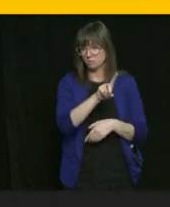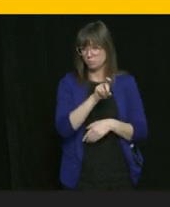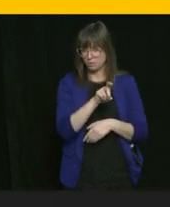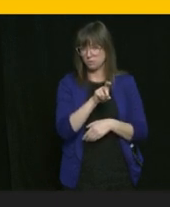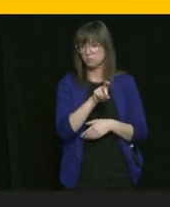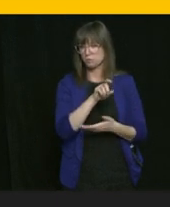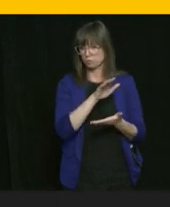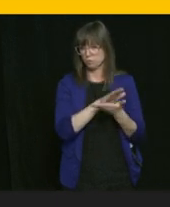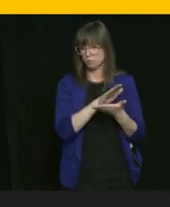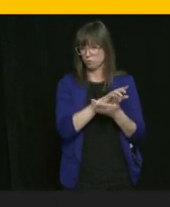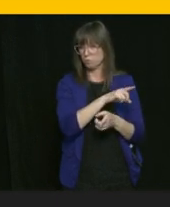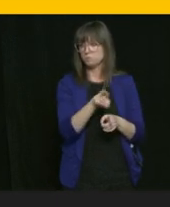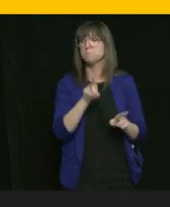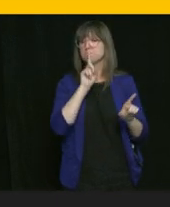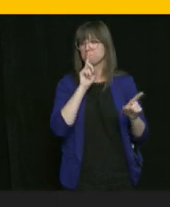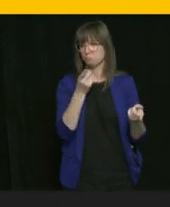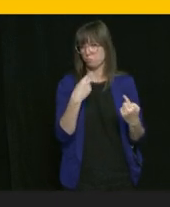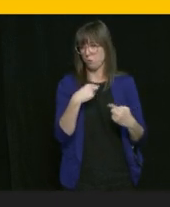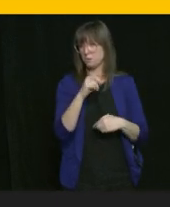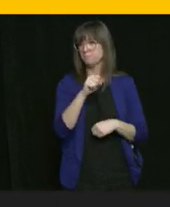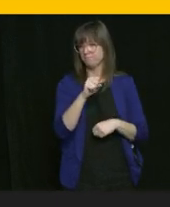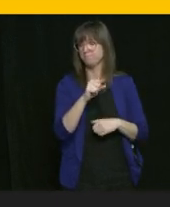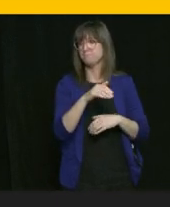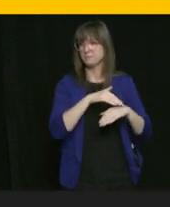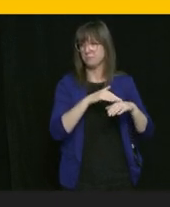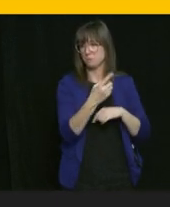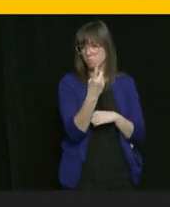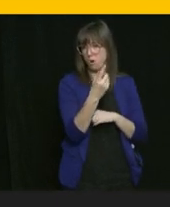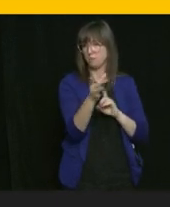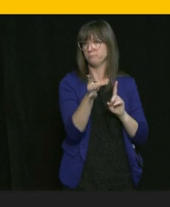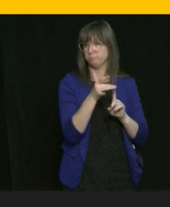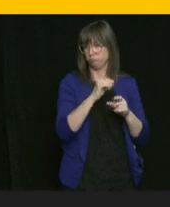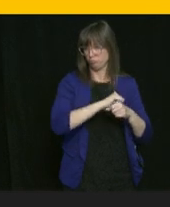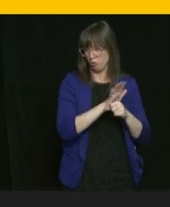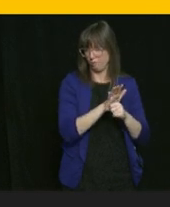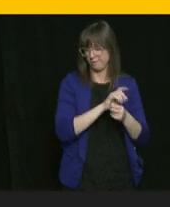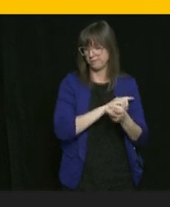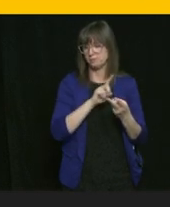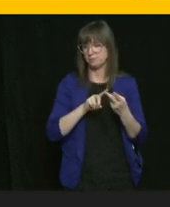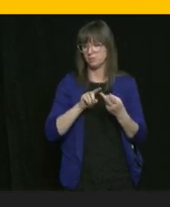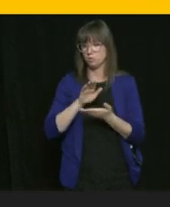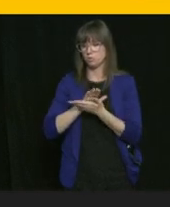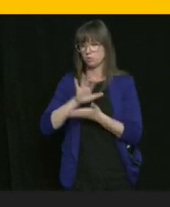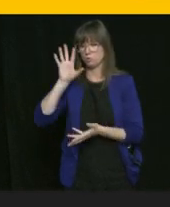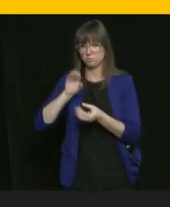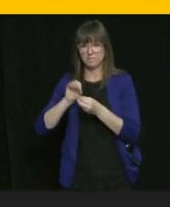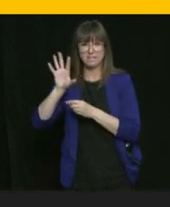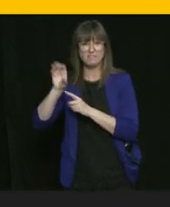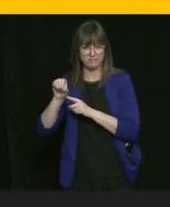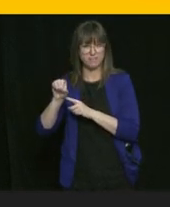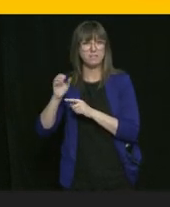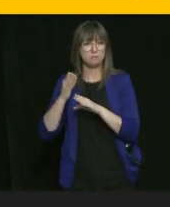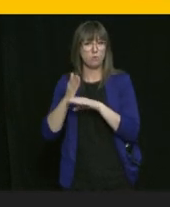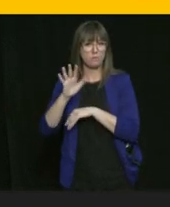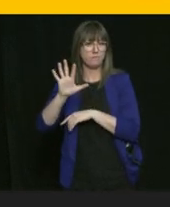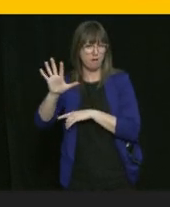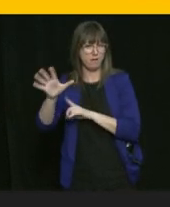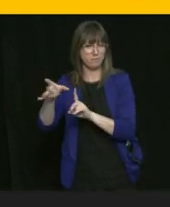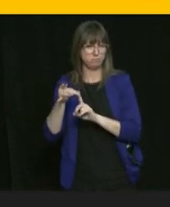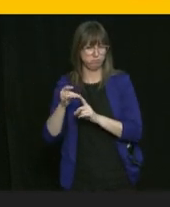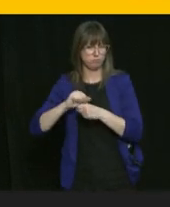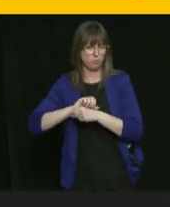2,100 have reported at least one confirmed case, and over 50 schools have reported five or more cases.